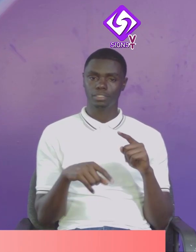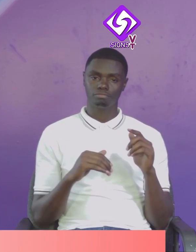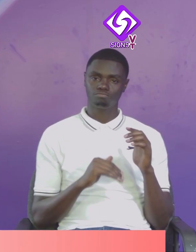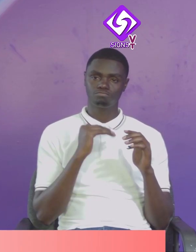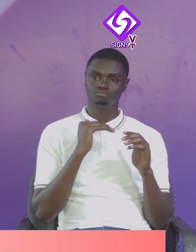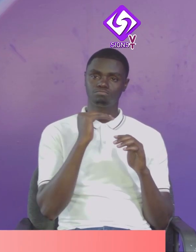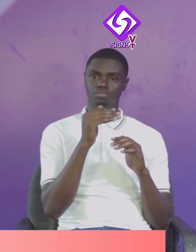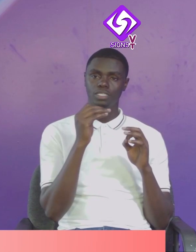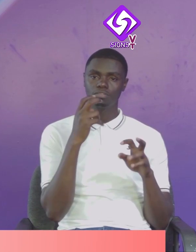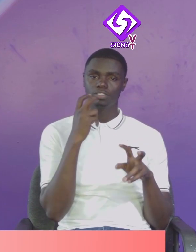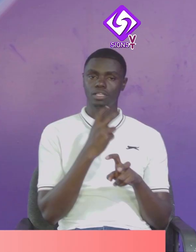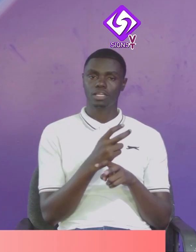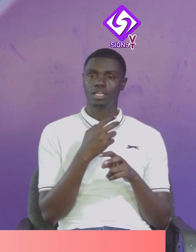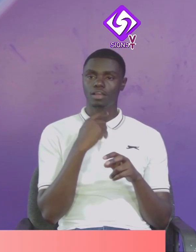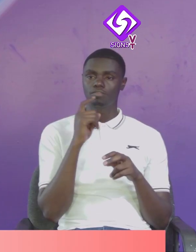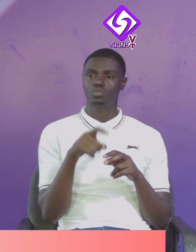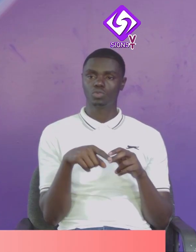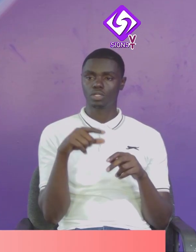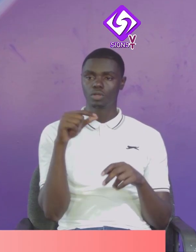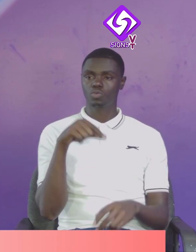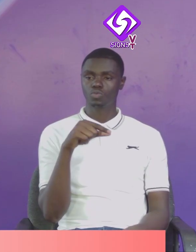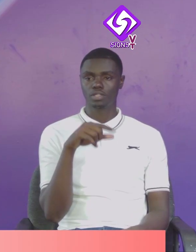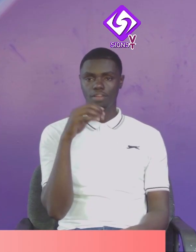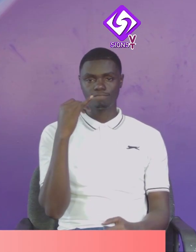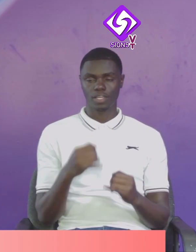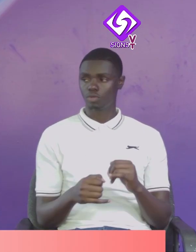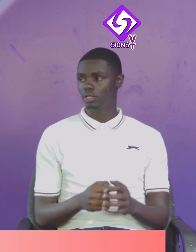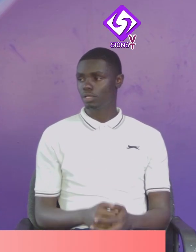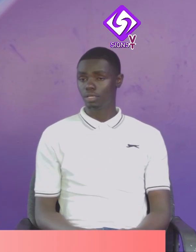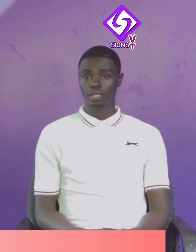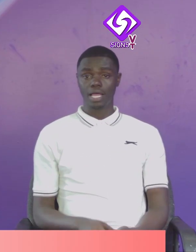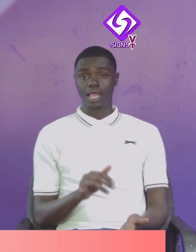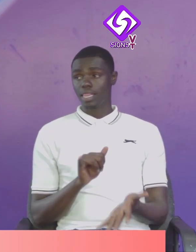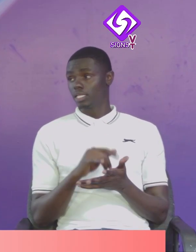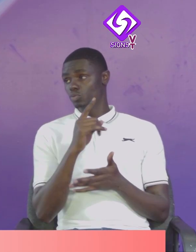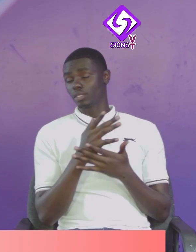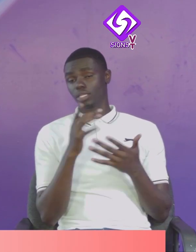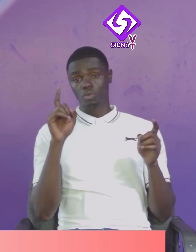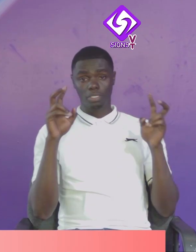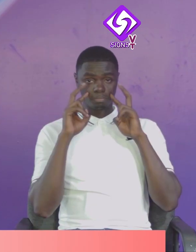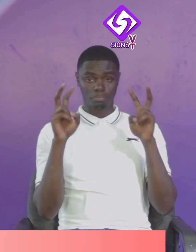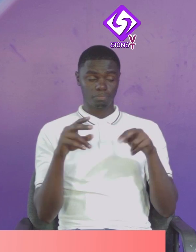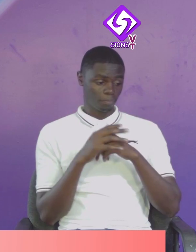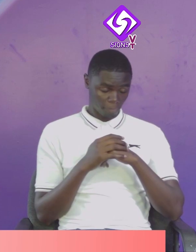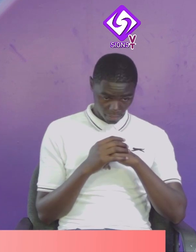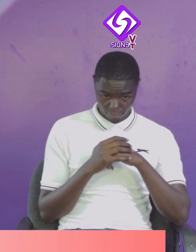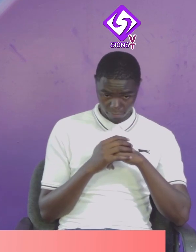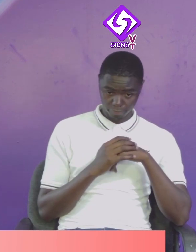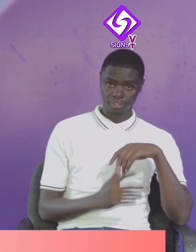hard, they have to go to the quarterfinals. Right. So that is one thing we have to look at, especially when you find